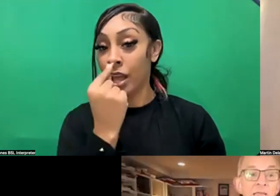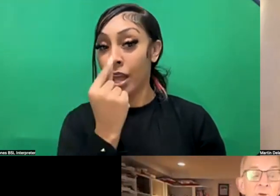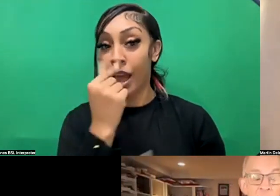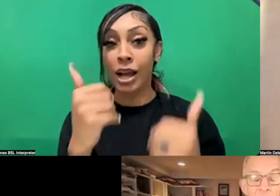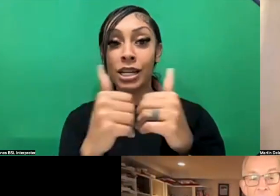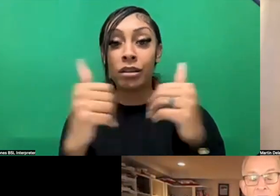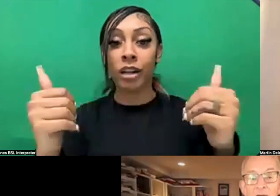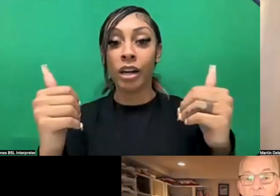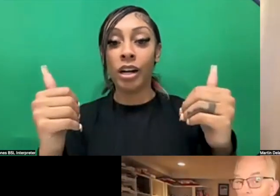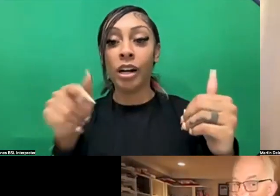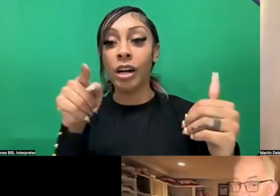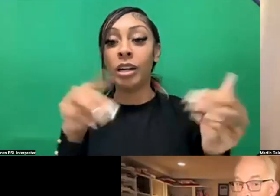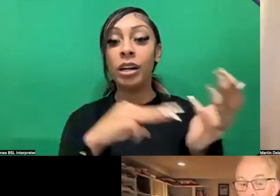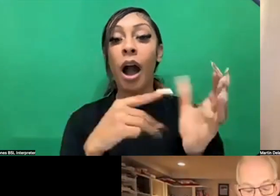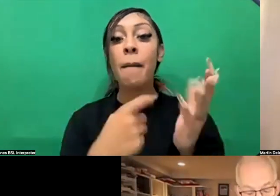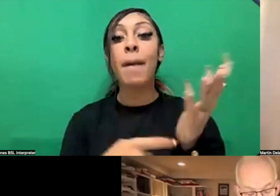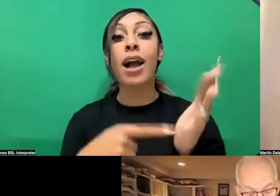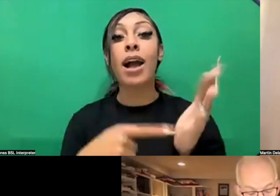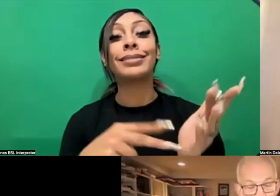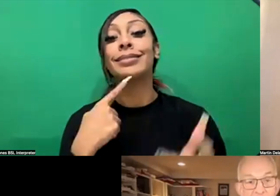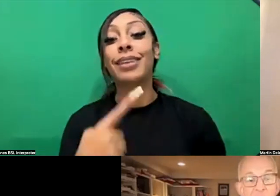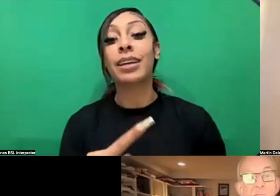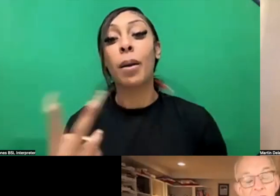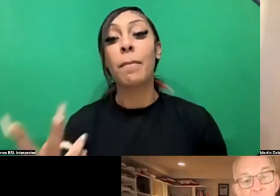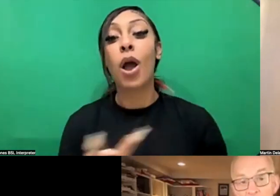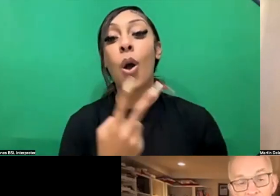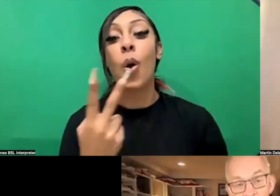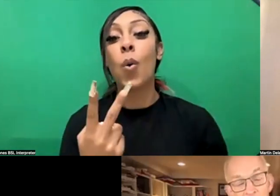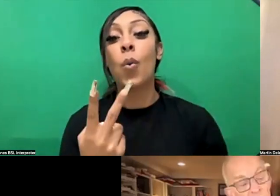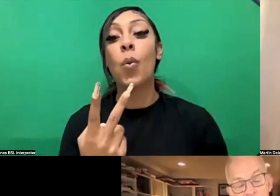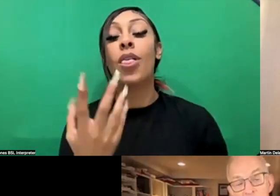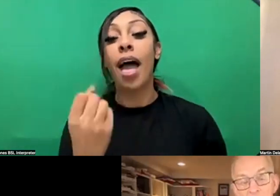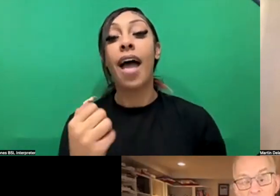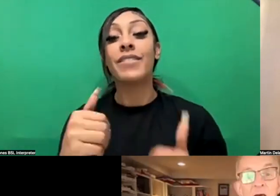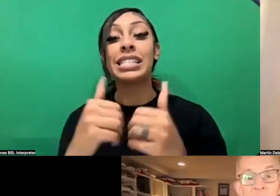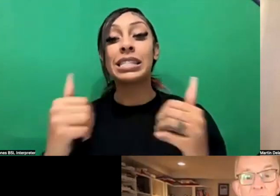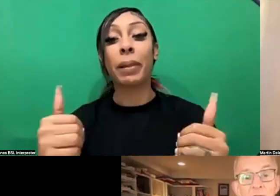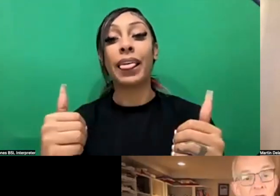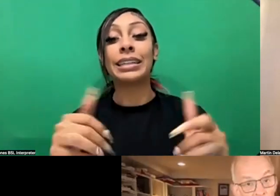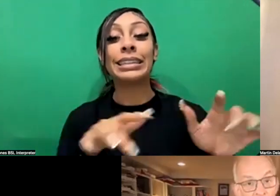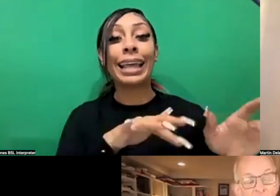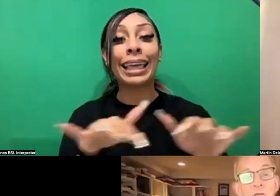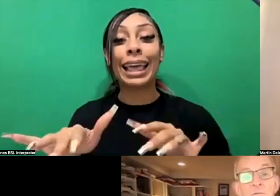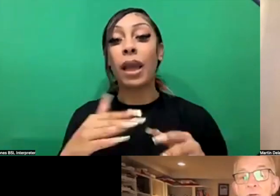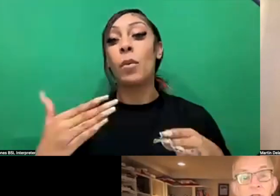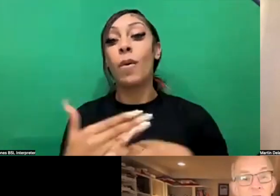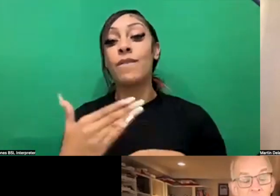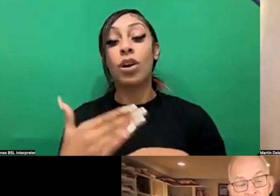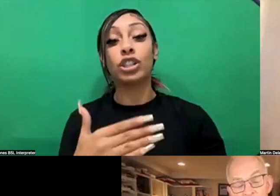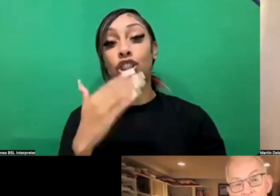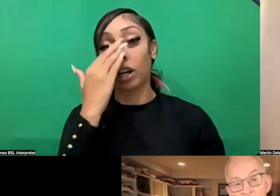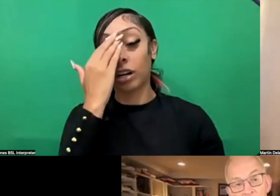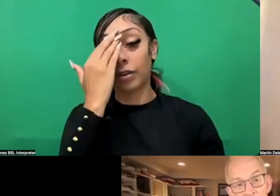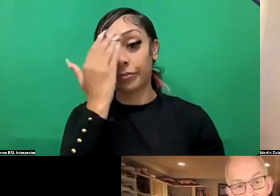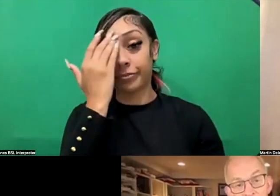Yeah, as Martin pointed out, both of them have a split keyboard function, which is something that's common on MIDI piano keyboards. For